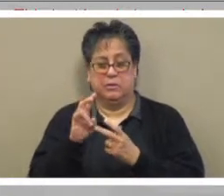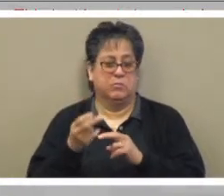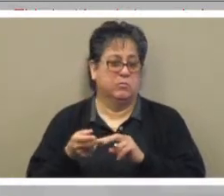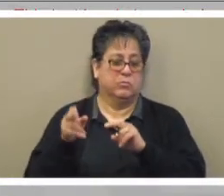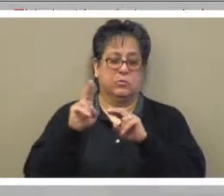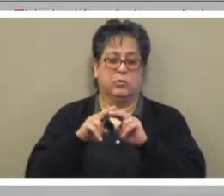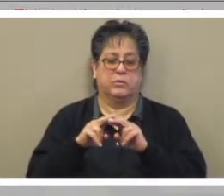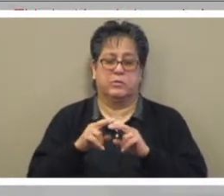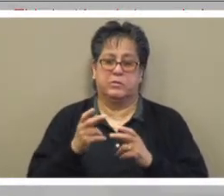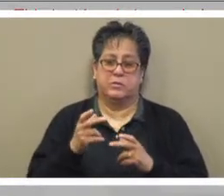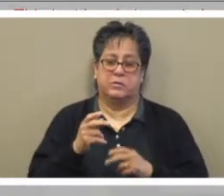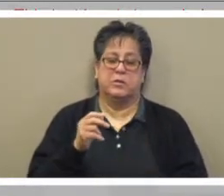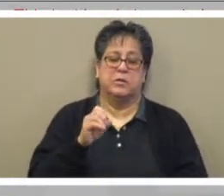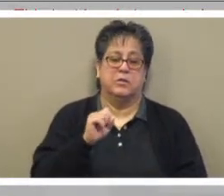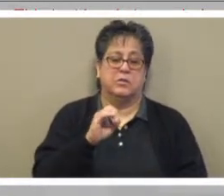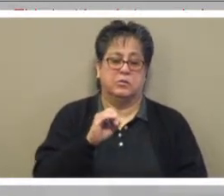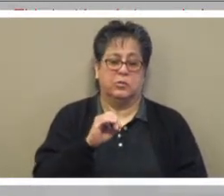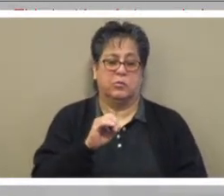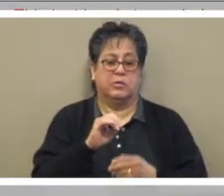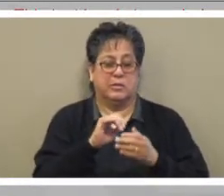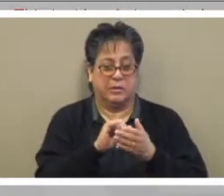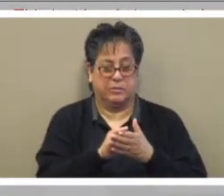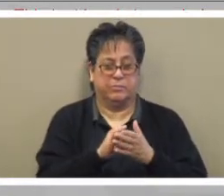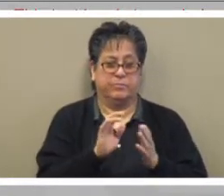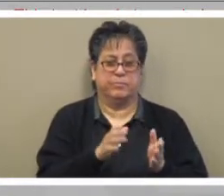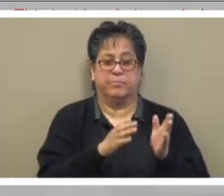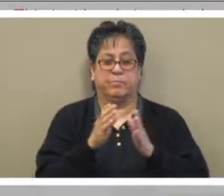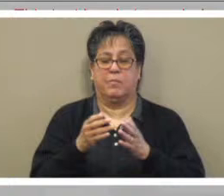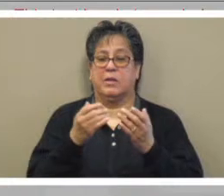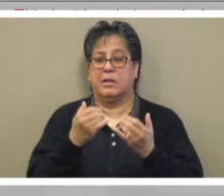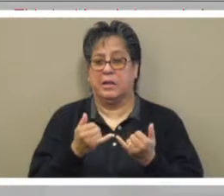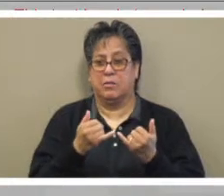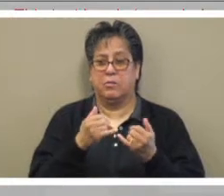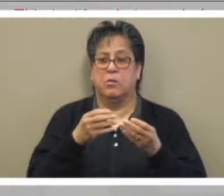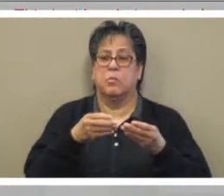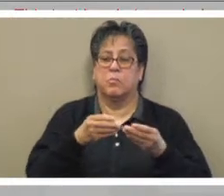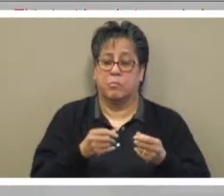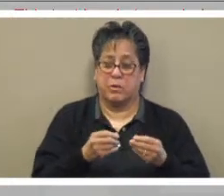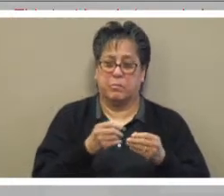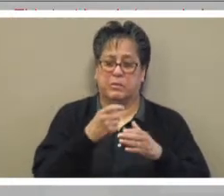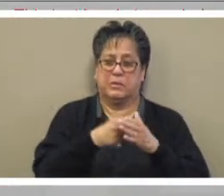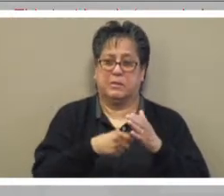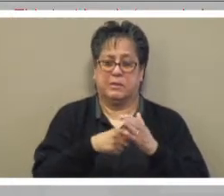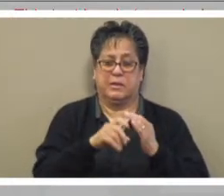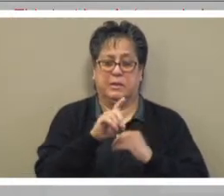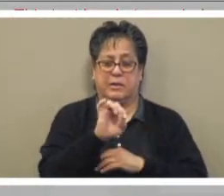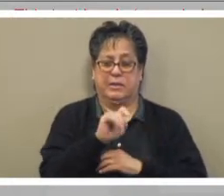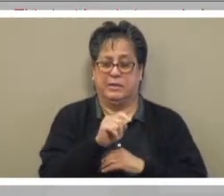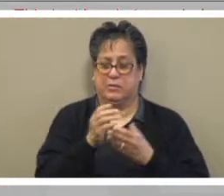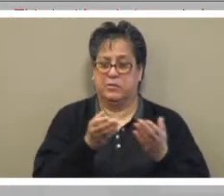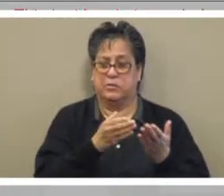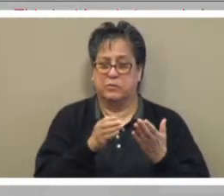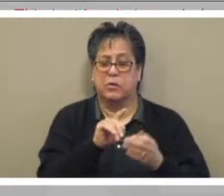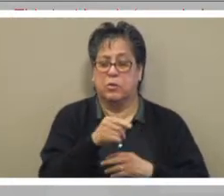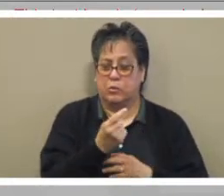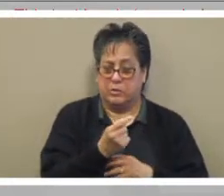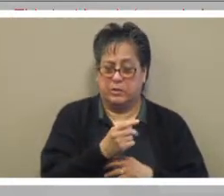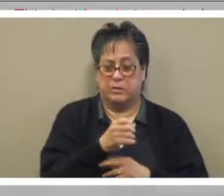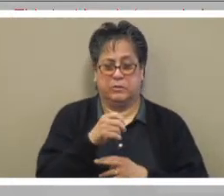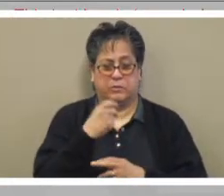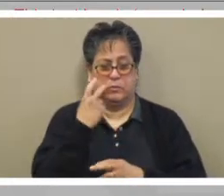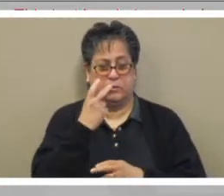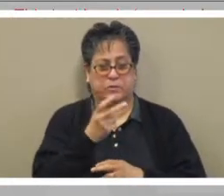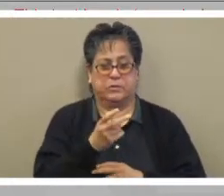And so that was the dollar amount per year. This is the impact on the property tax rate on the debt service portion only. And so you'll see good news